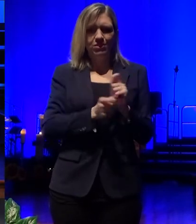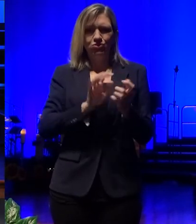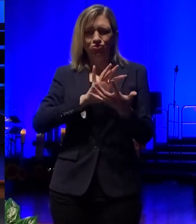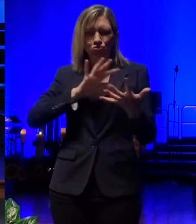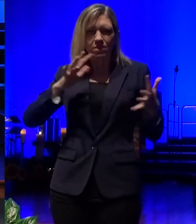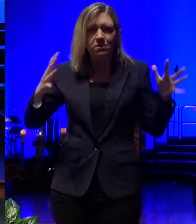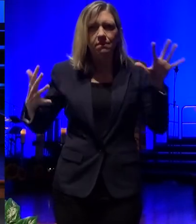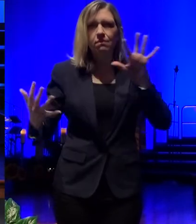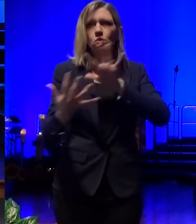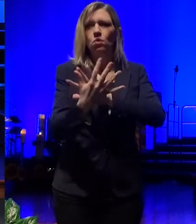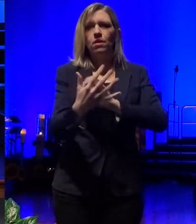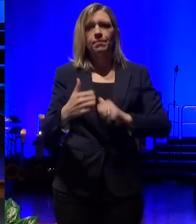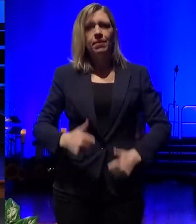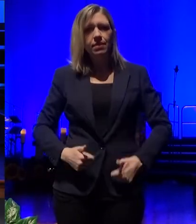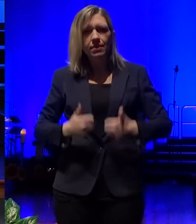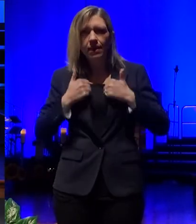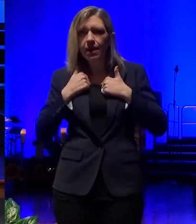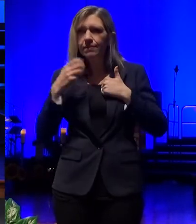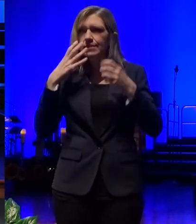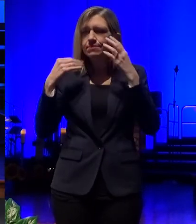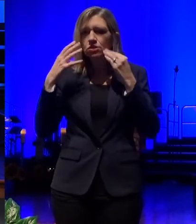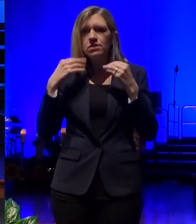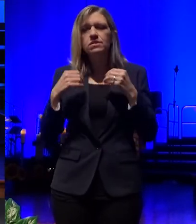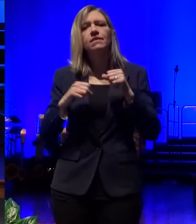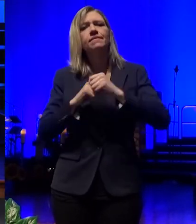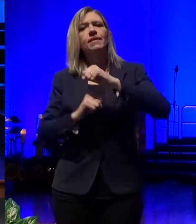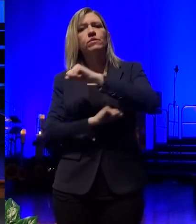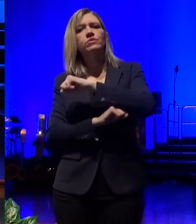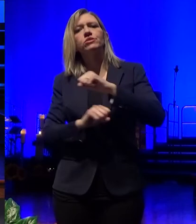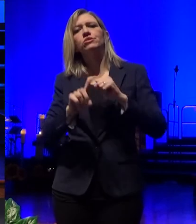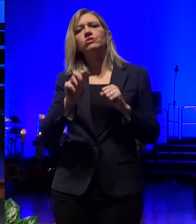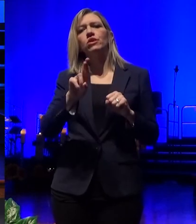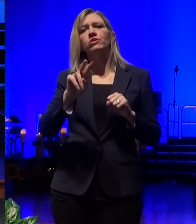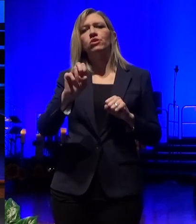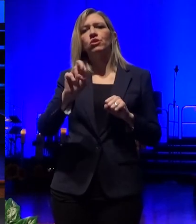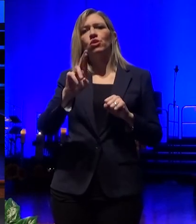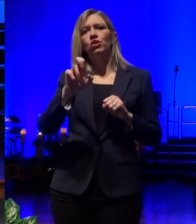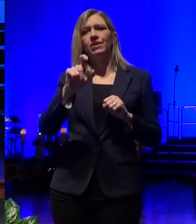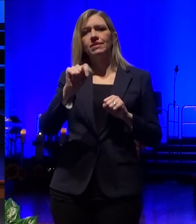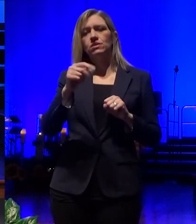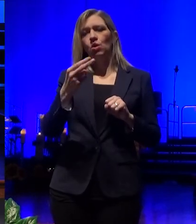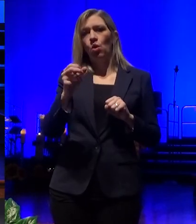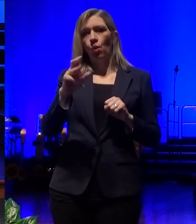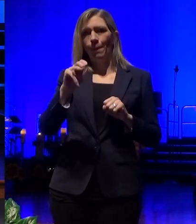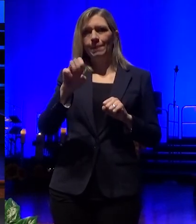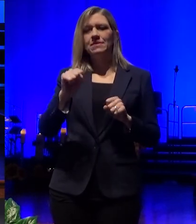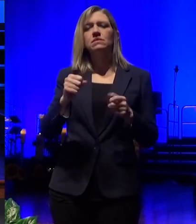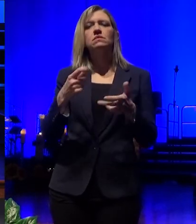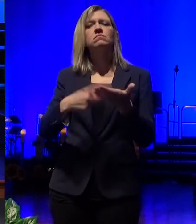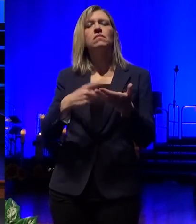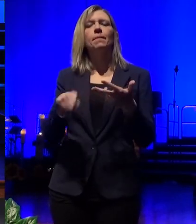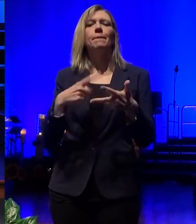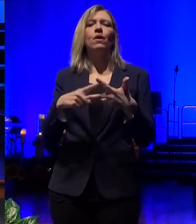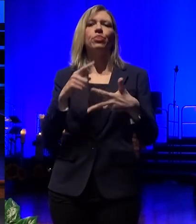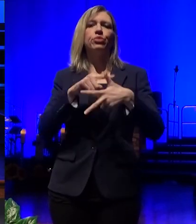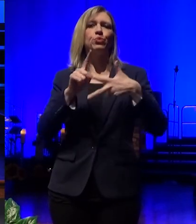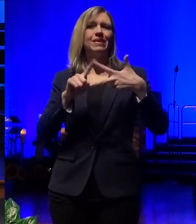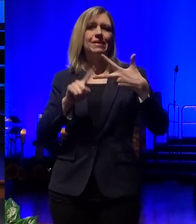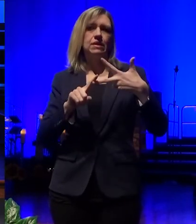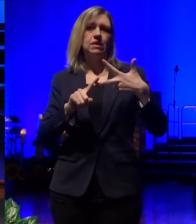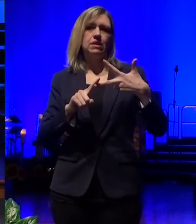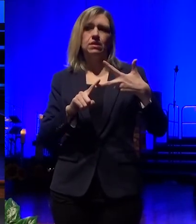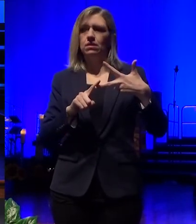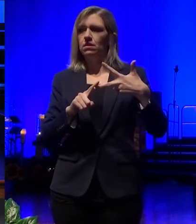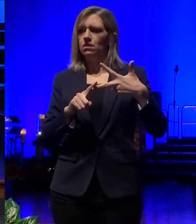our lives and our experience. Our founder, Dr. Ernest Holmes, talks about three portals, I think, into